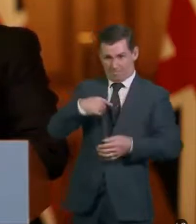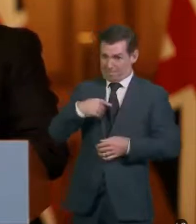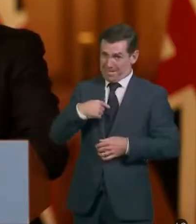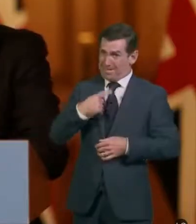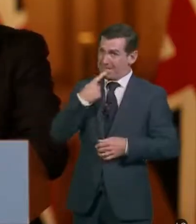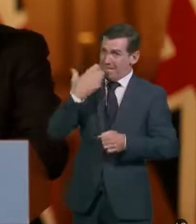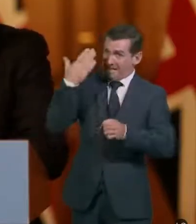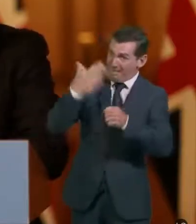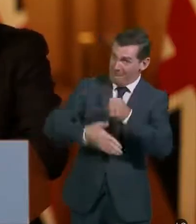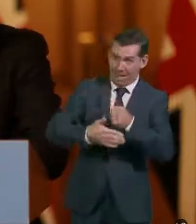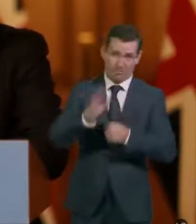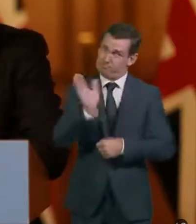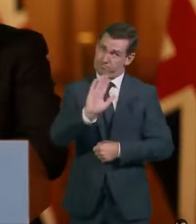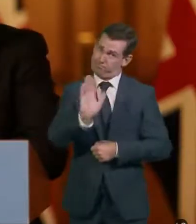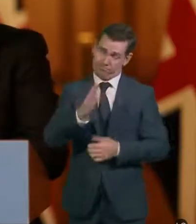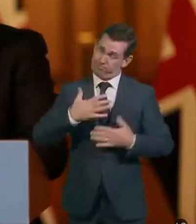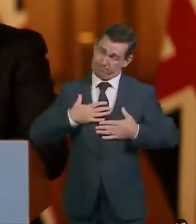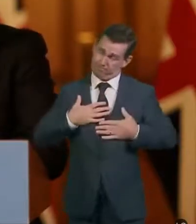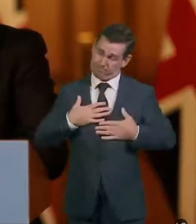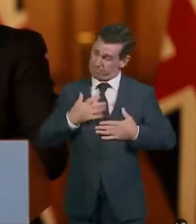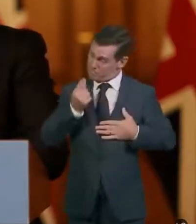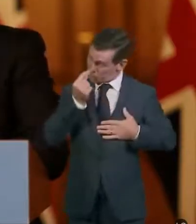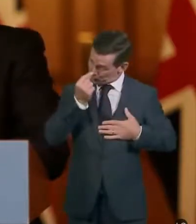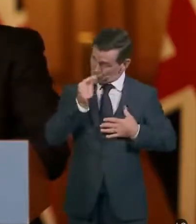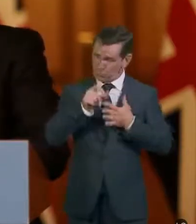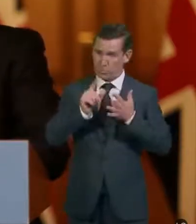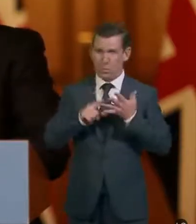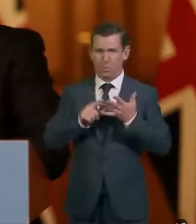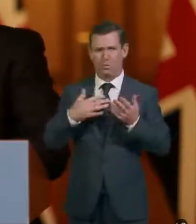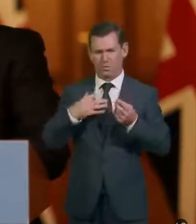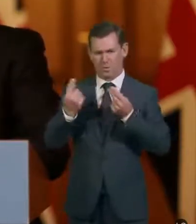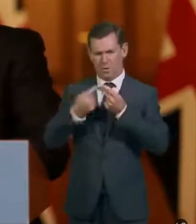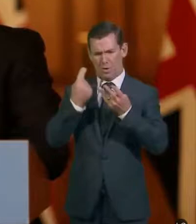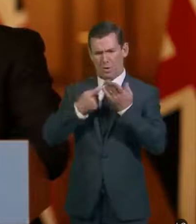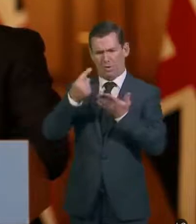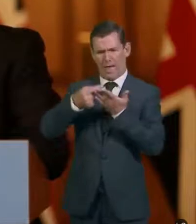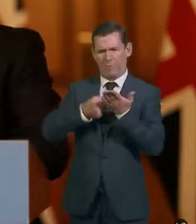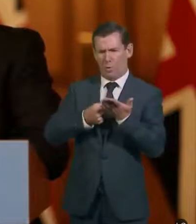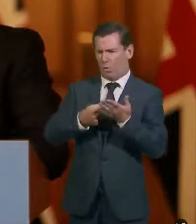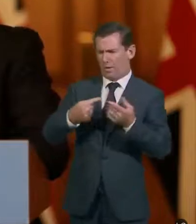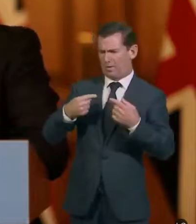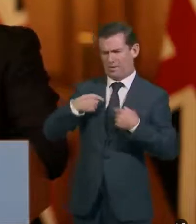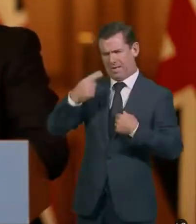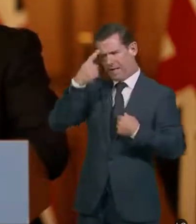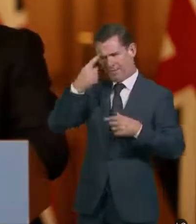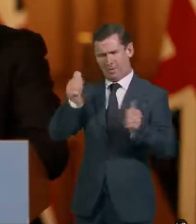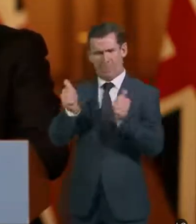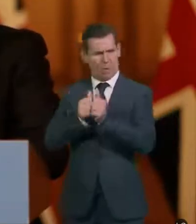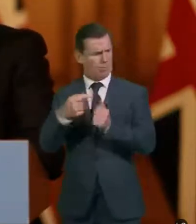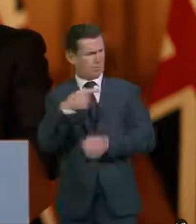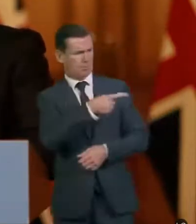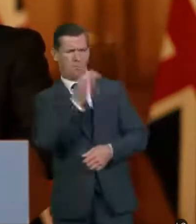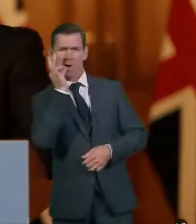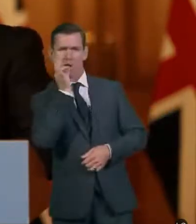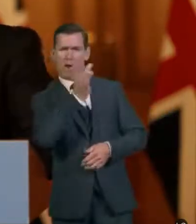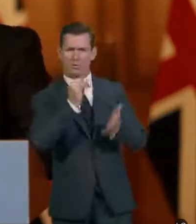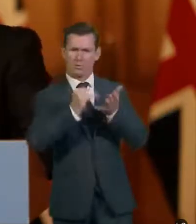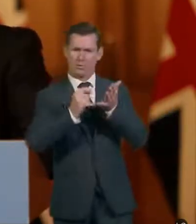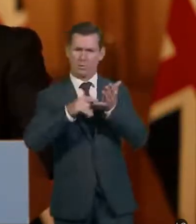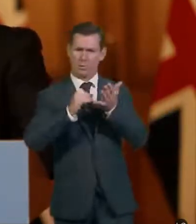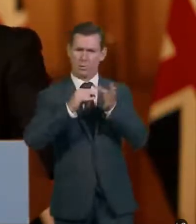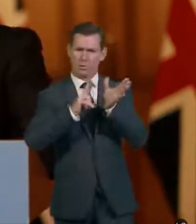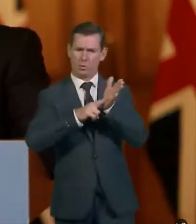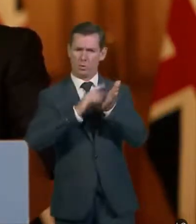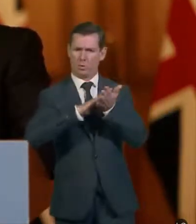that might be able to help, it might be actually appropriate to bring Susan Hopkins in to talk about some of the